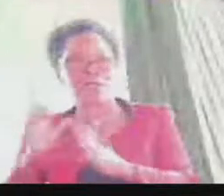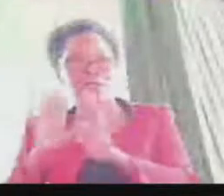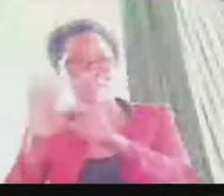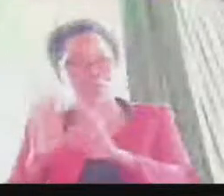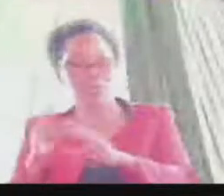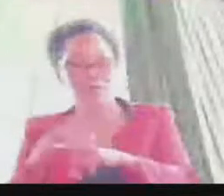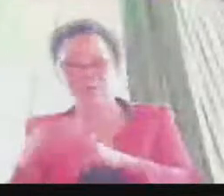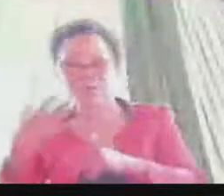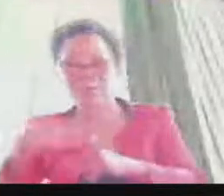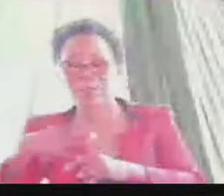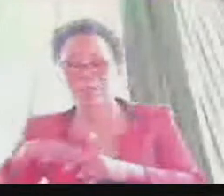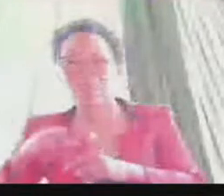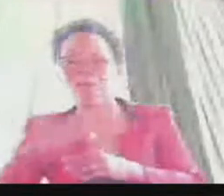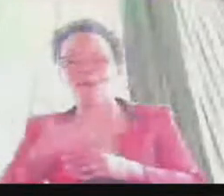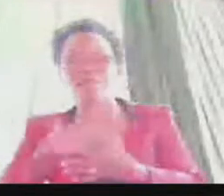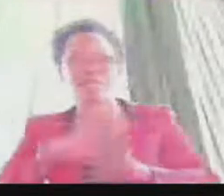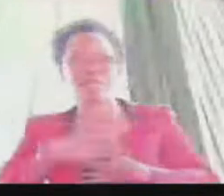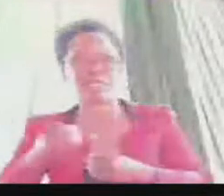interest.